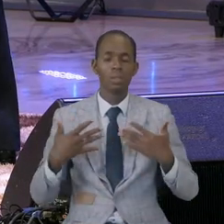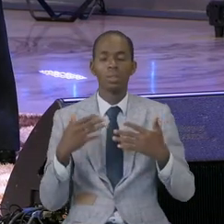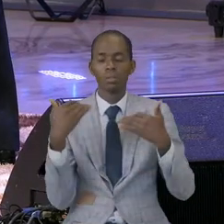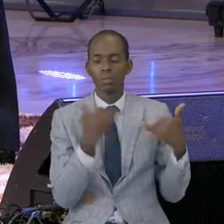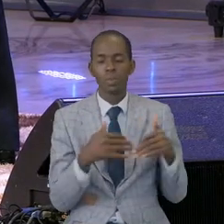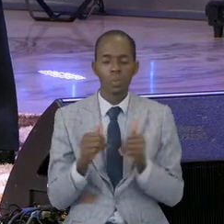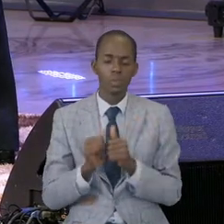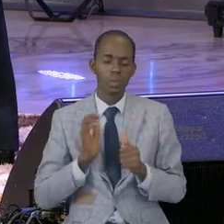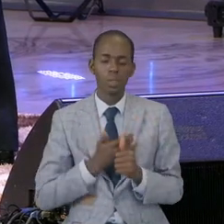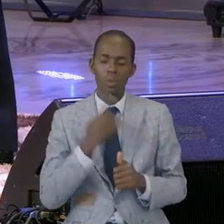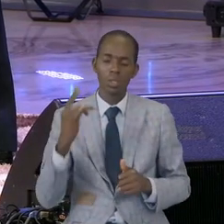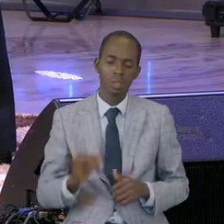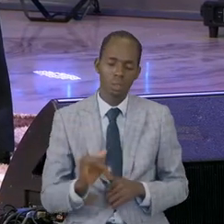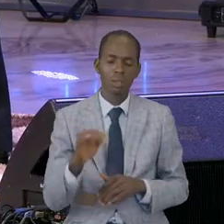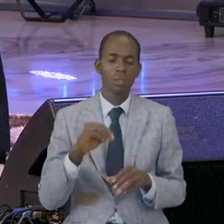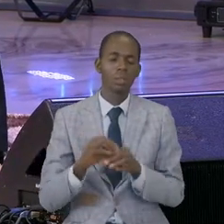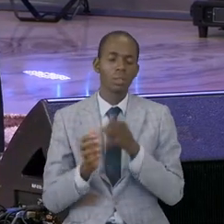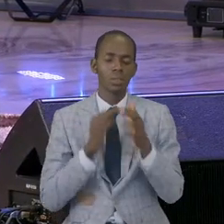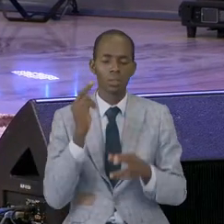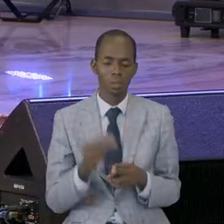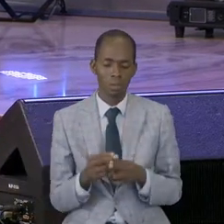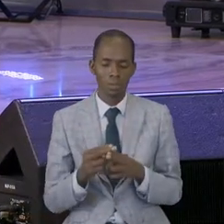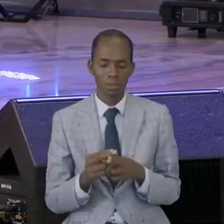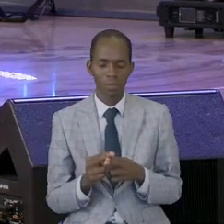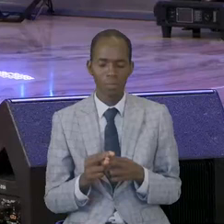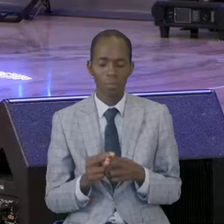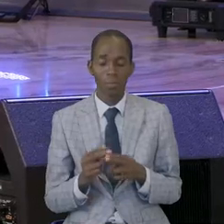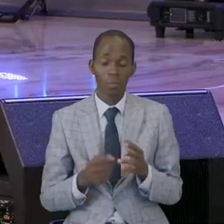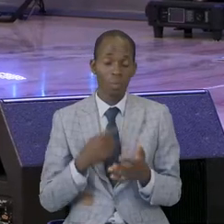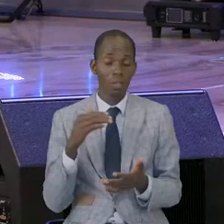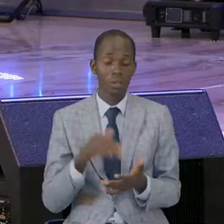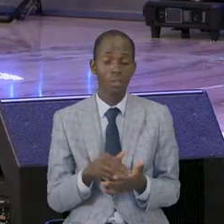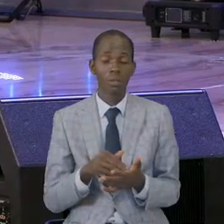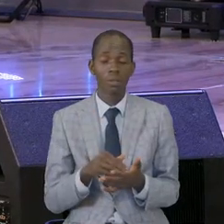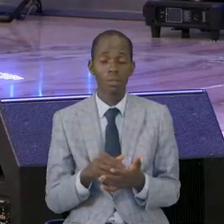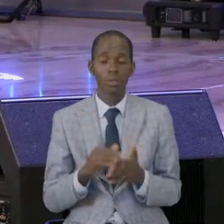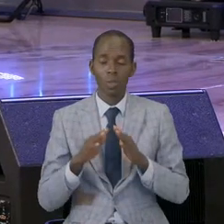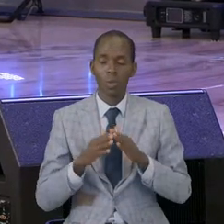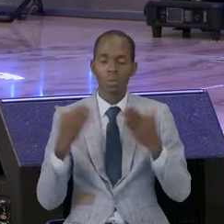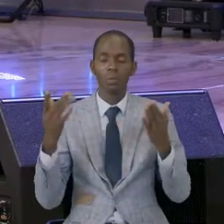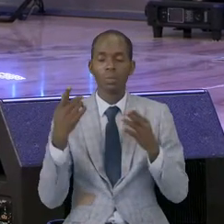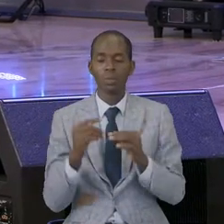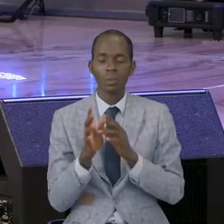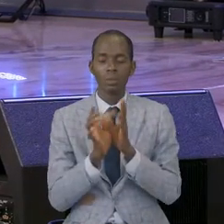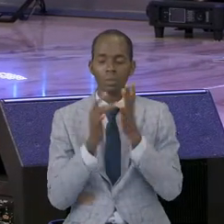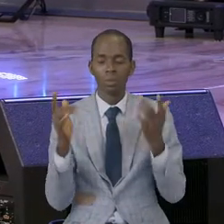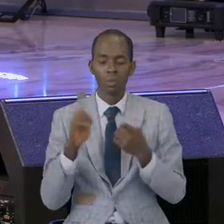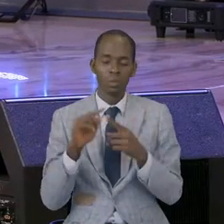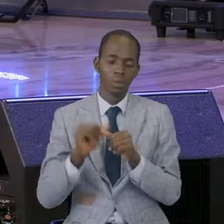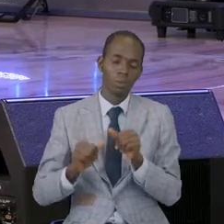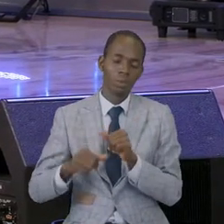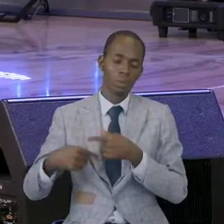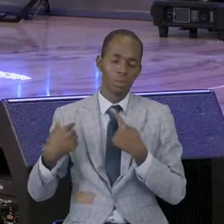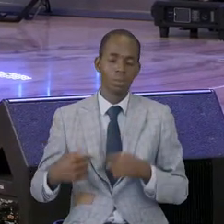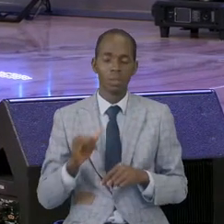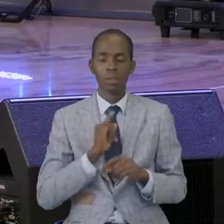with our eternity in Jesus' name. Once again, open the scriptures to every heart. And